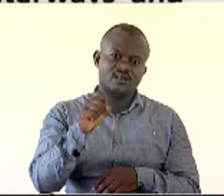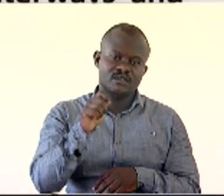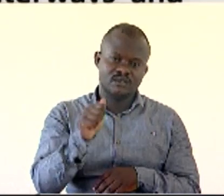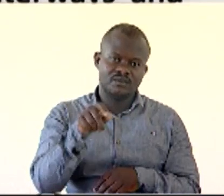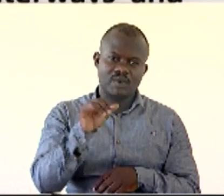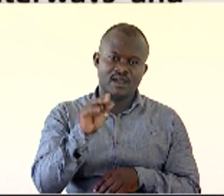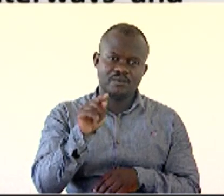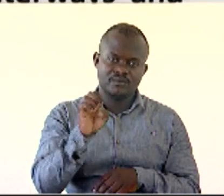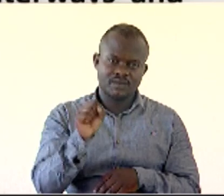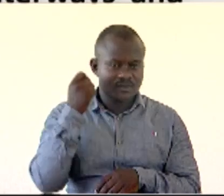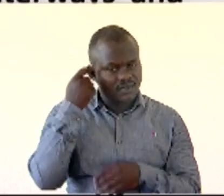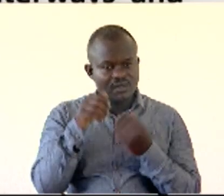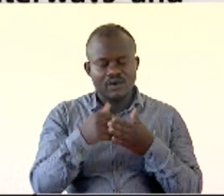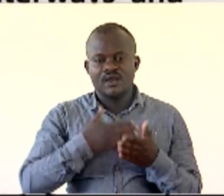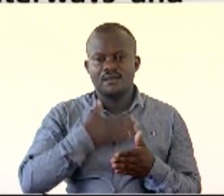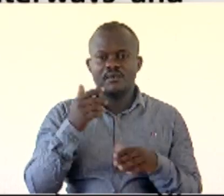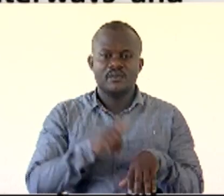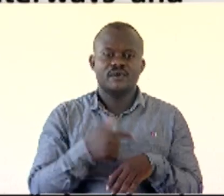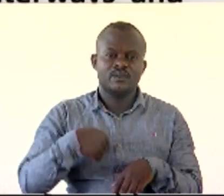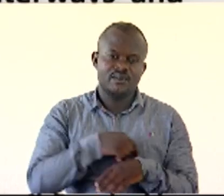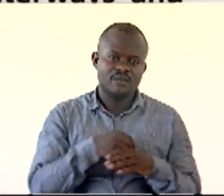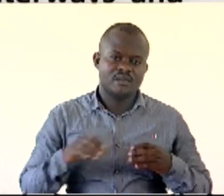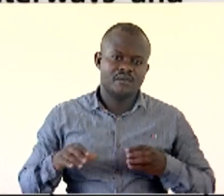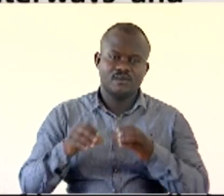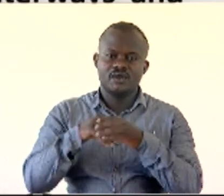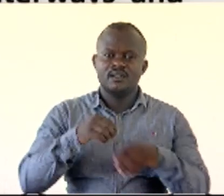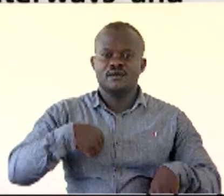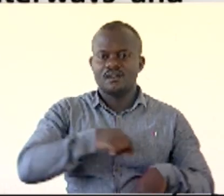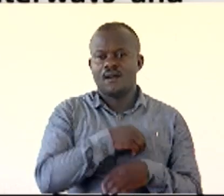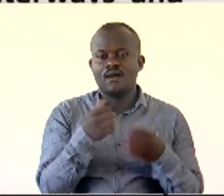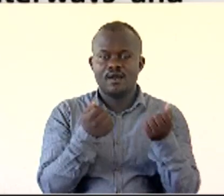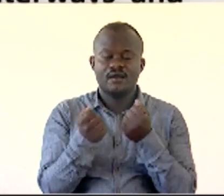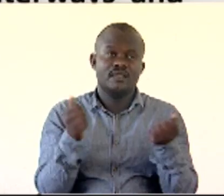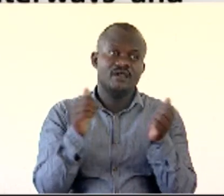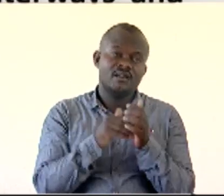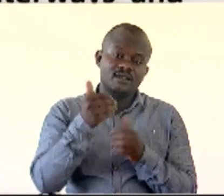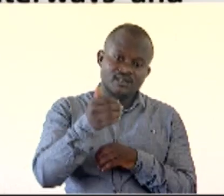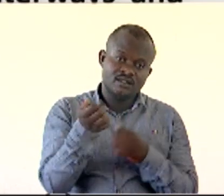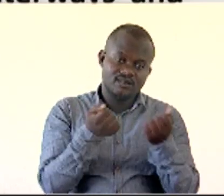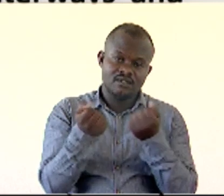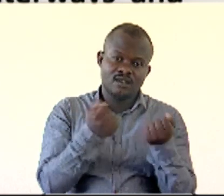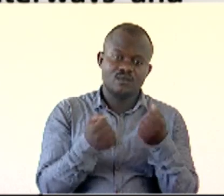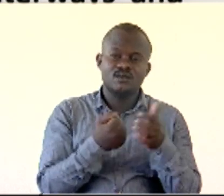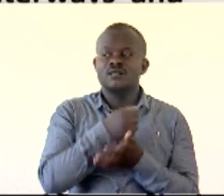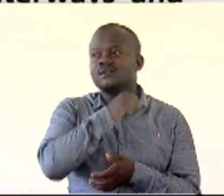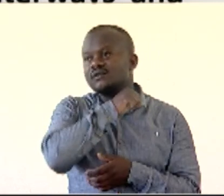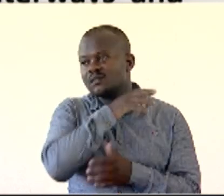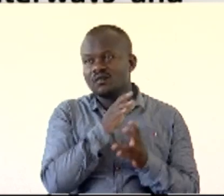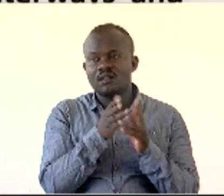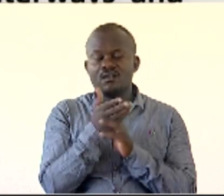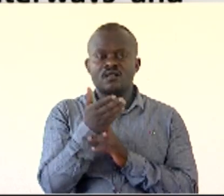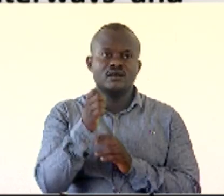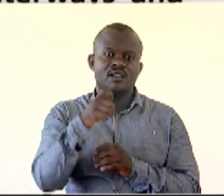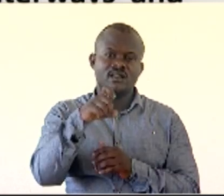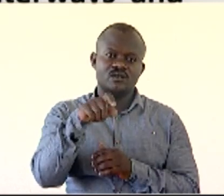course, we are happy when we are moving in a car, but then this car causes pollution through